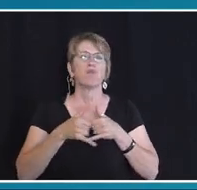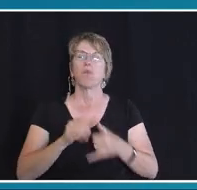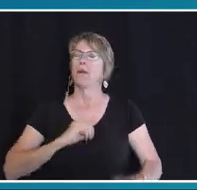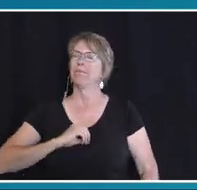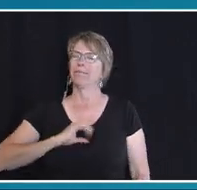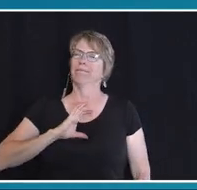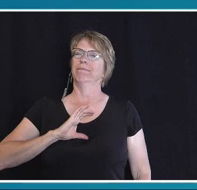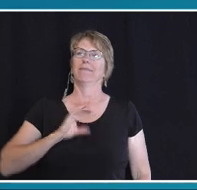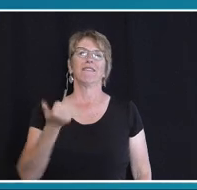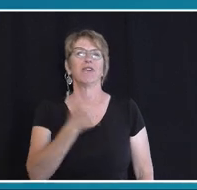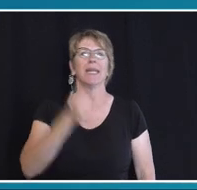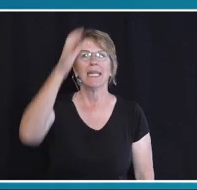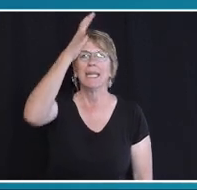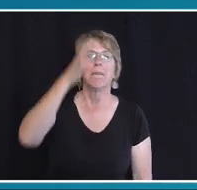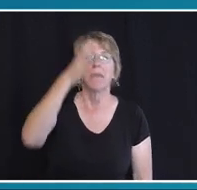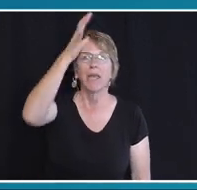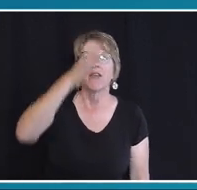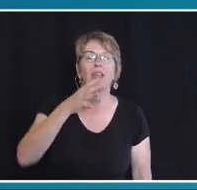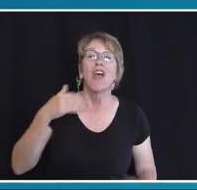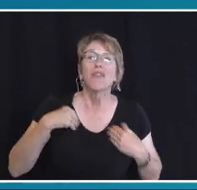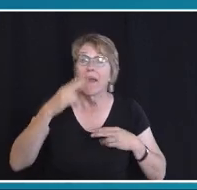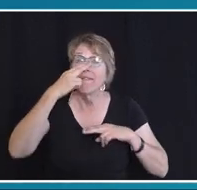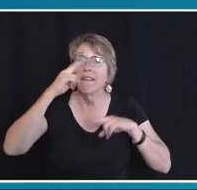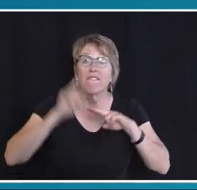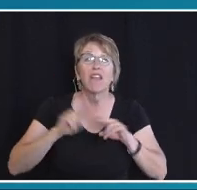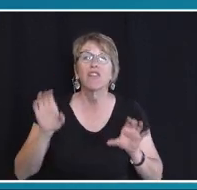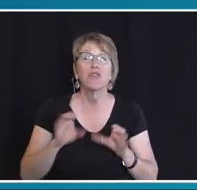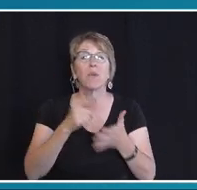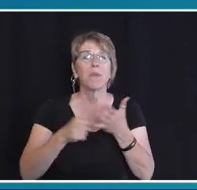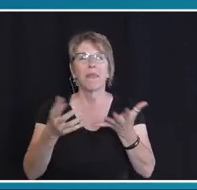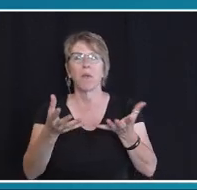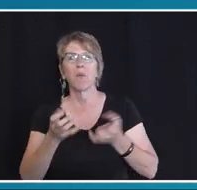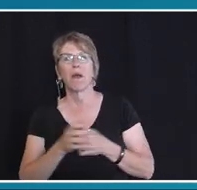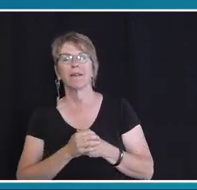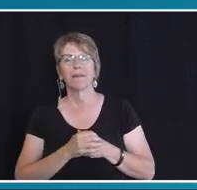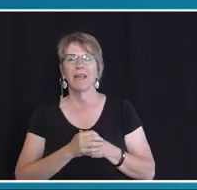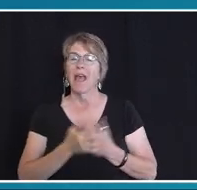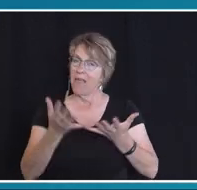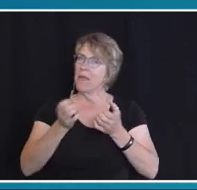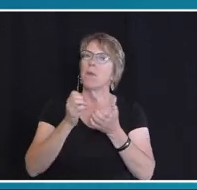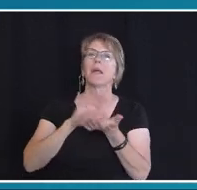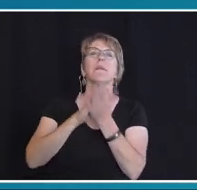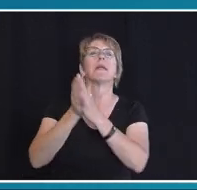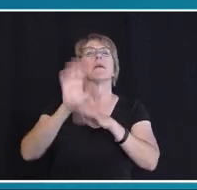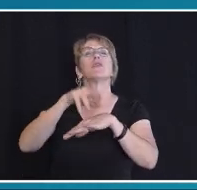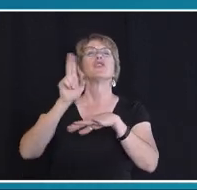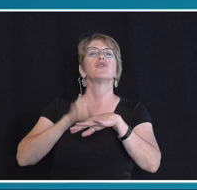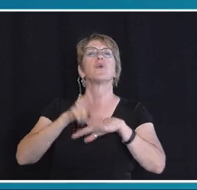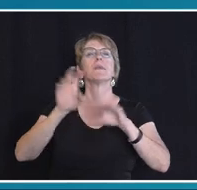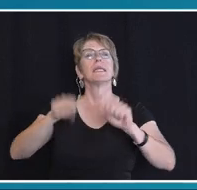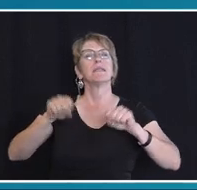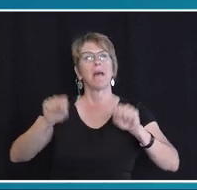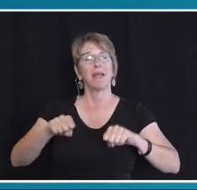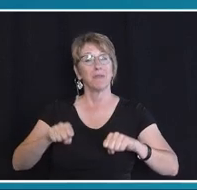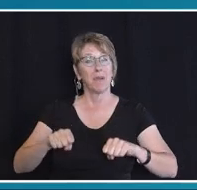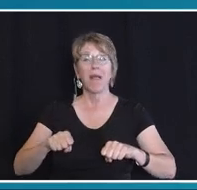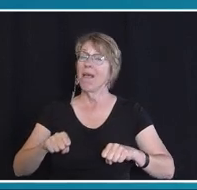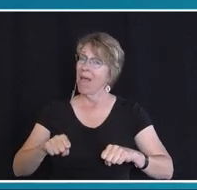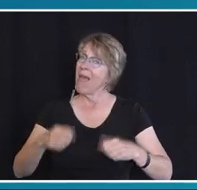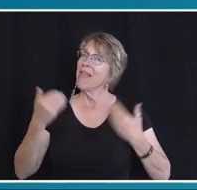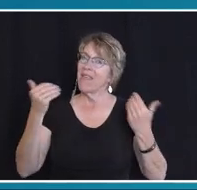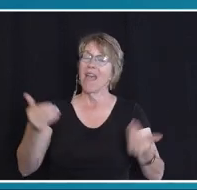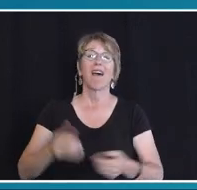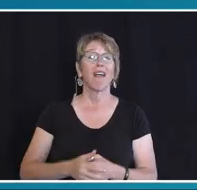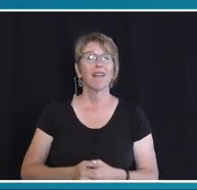parent. They're having fun. They're doing what they want to do. They want to be as normal as possible. And they are. Their